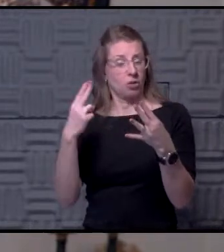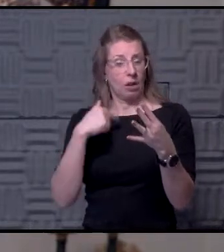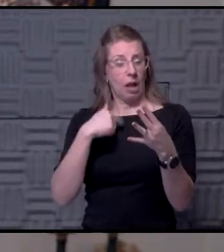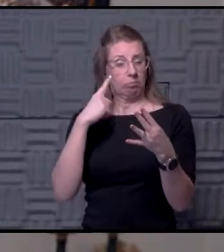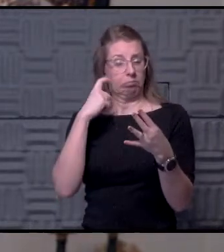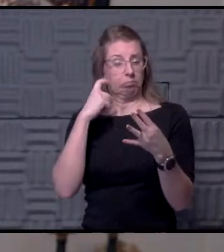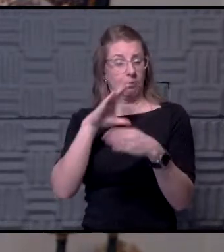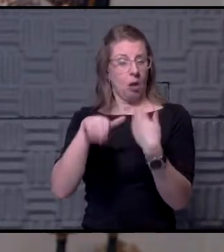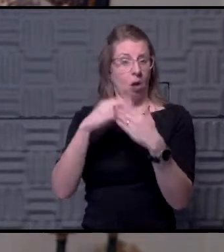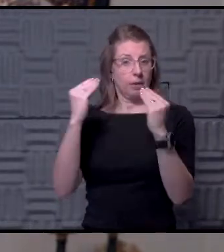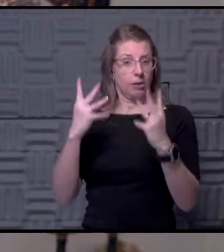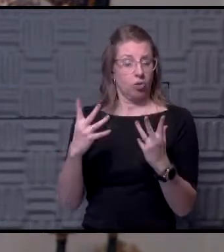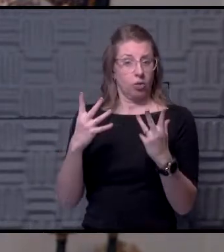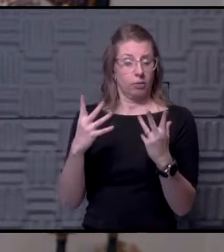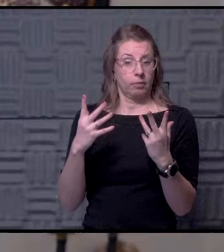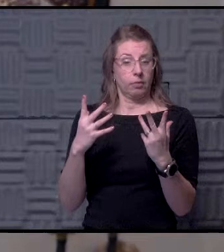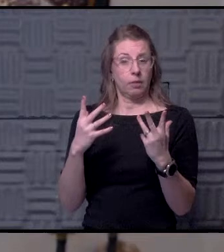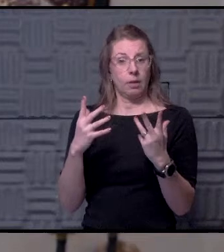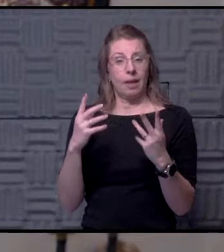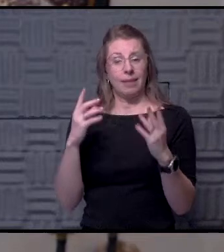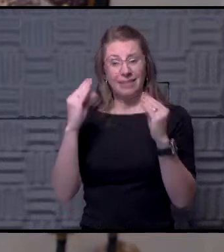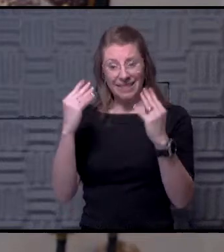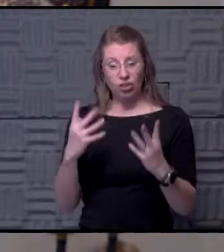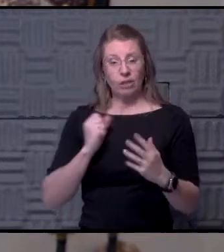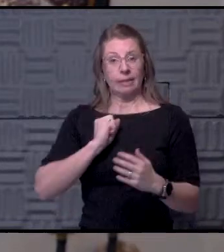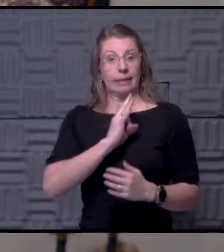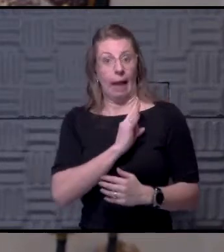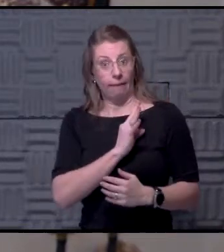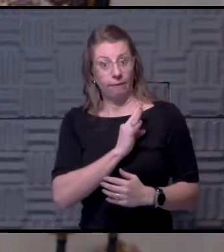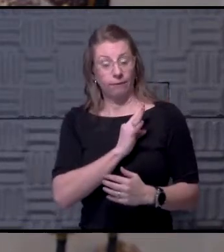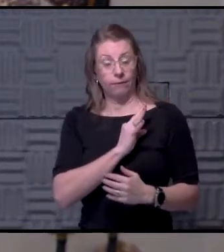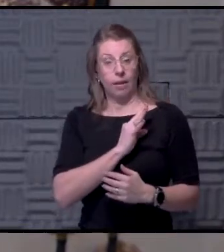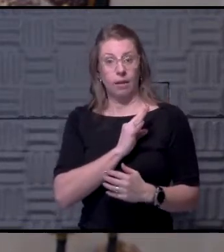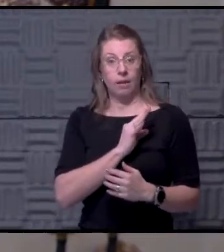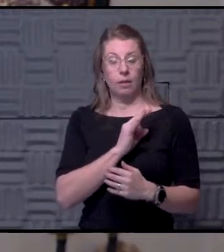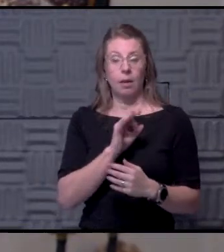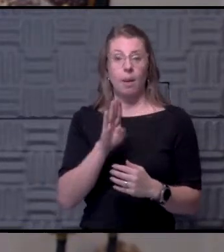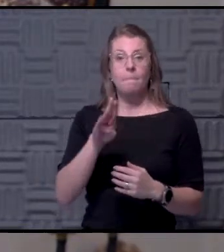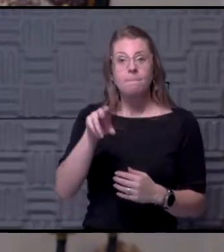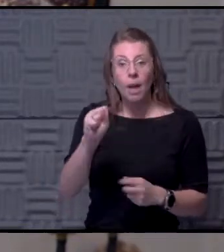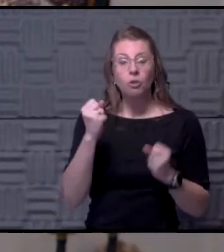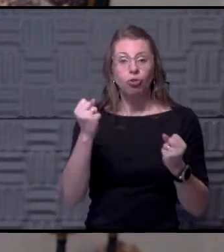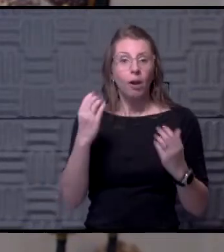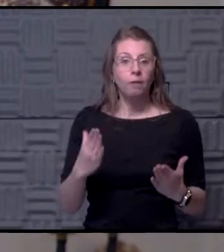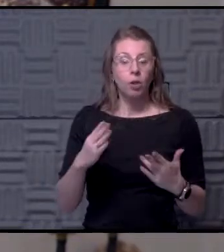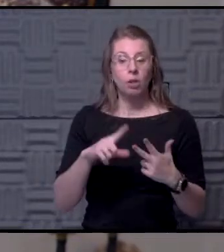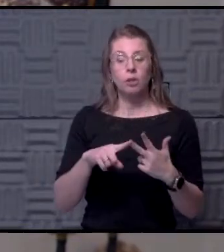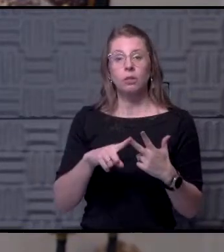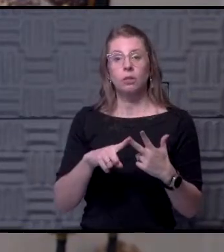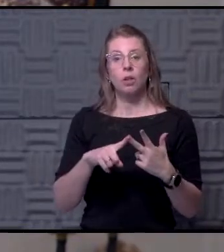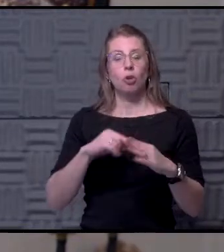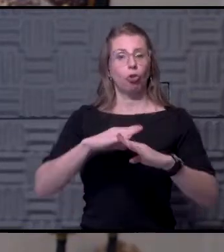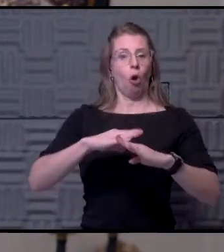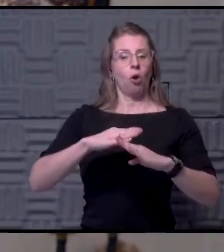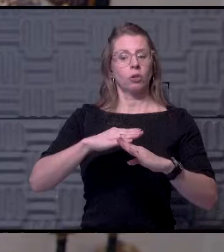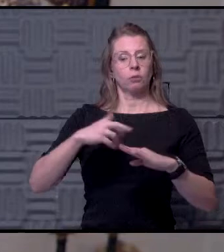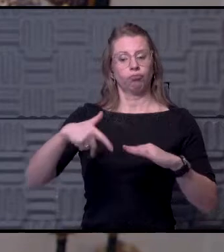all the teachers and teaching staff, which includes bus drivers and crosswalk guards and the